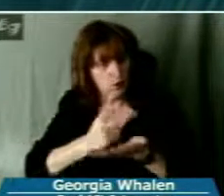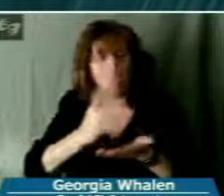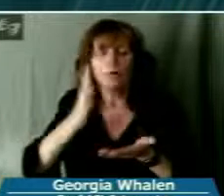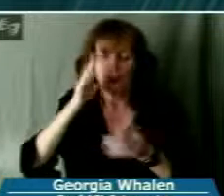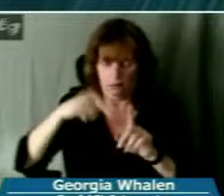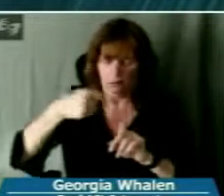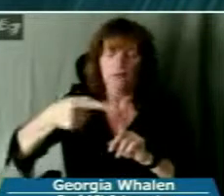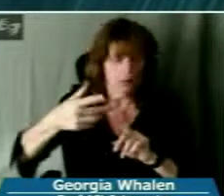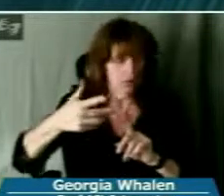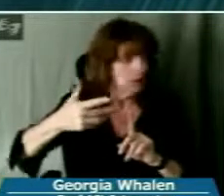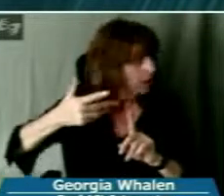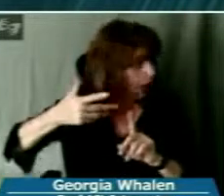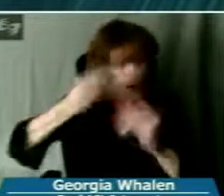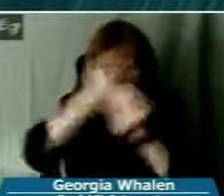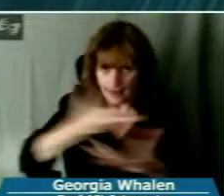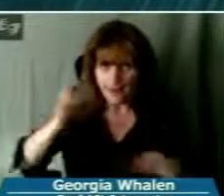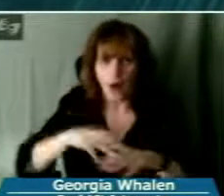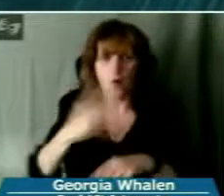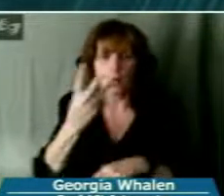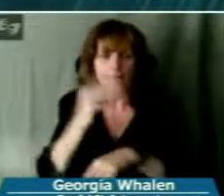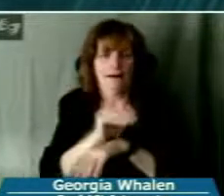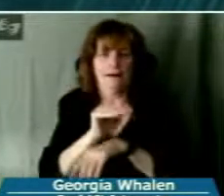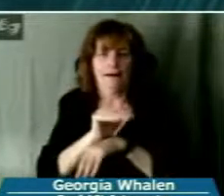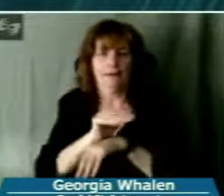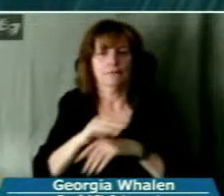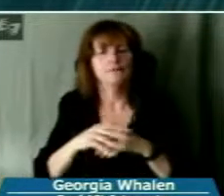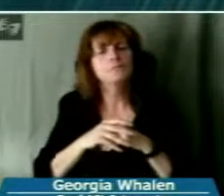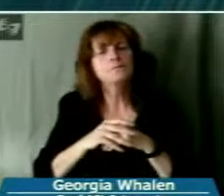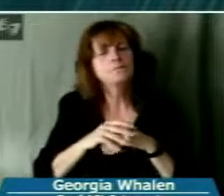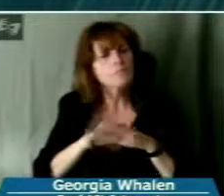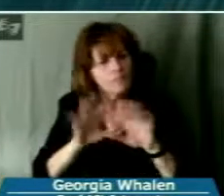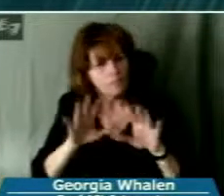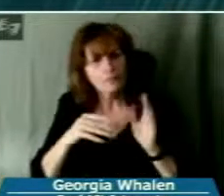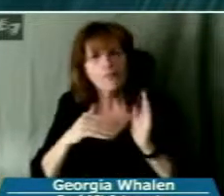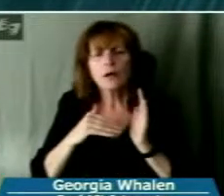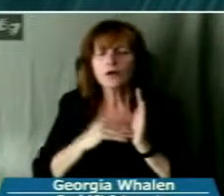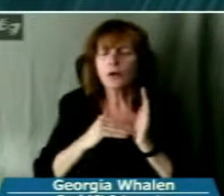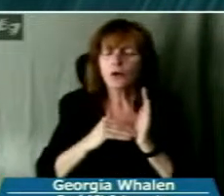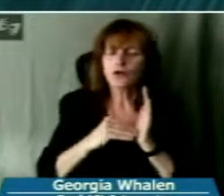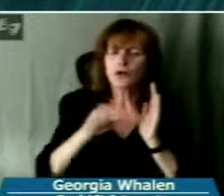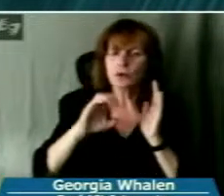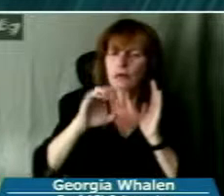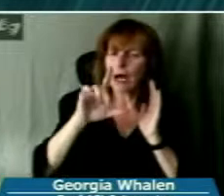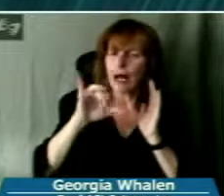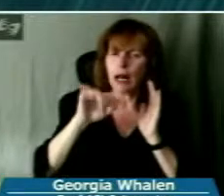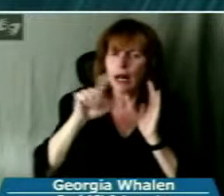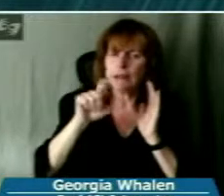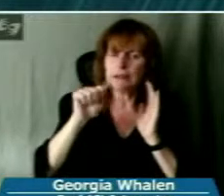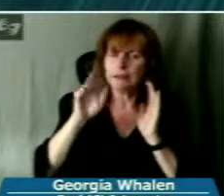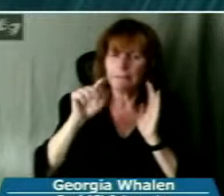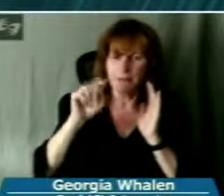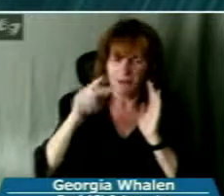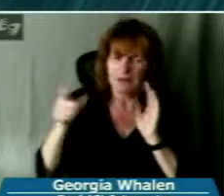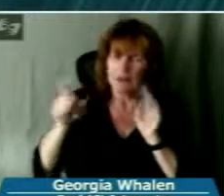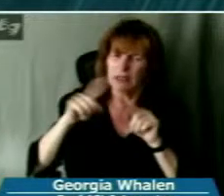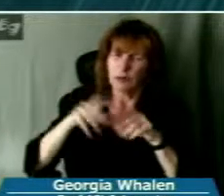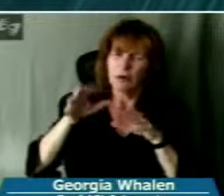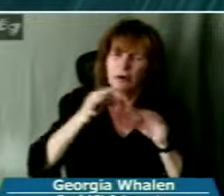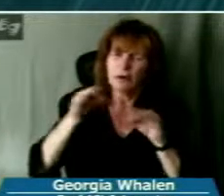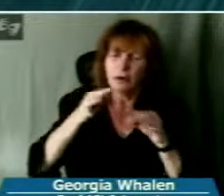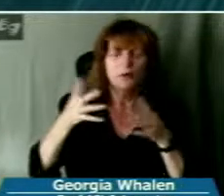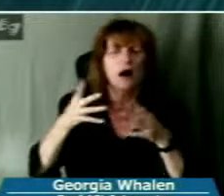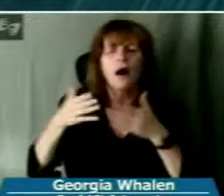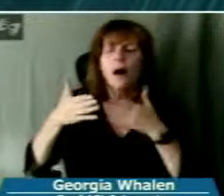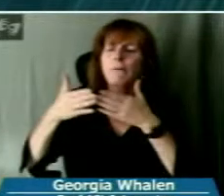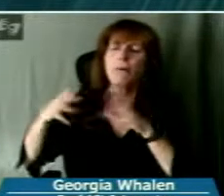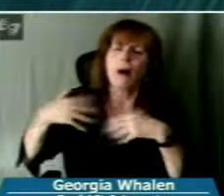we get into our report is Dr. Richardson providing a broad look at the public health element of this pandemic, how this virus